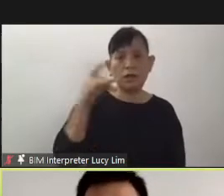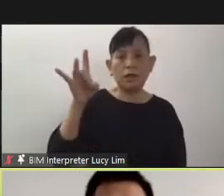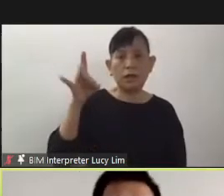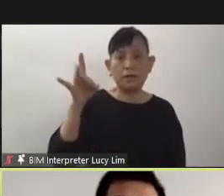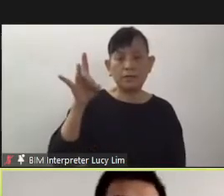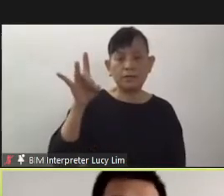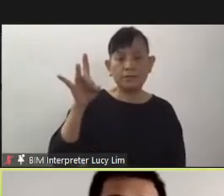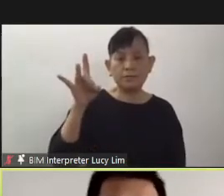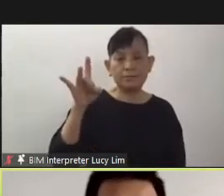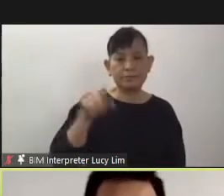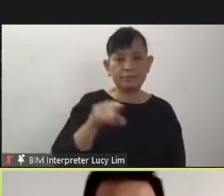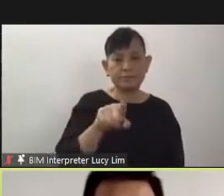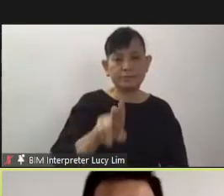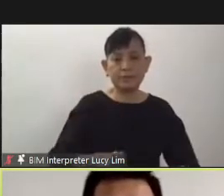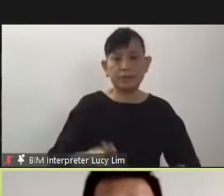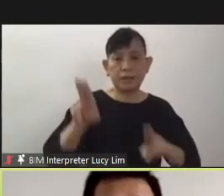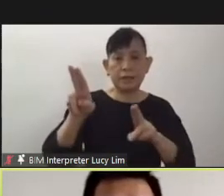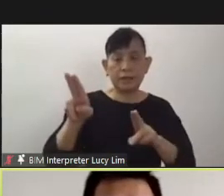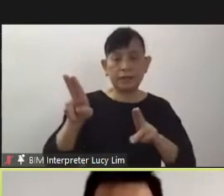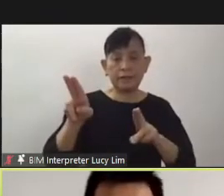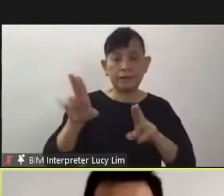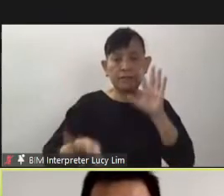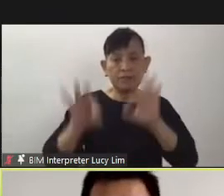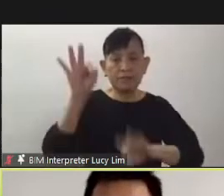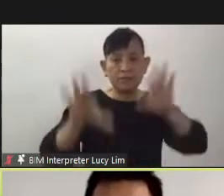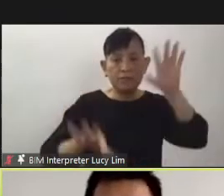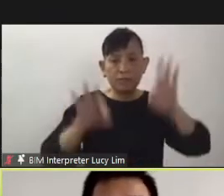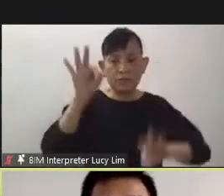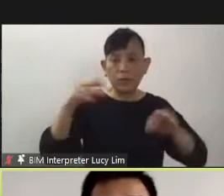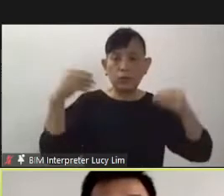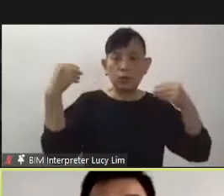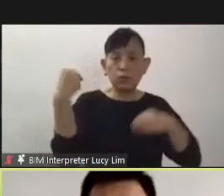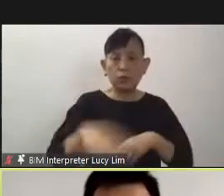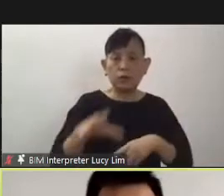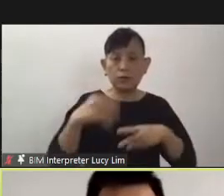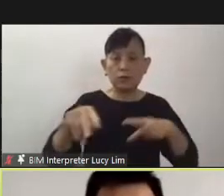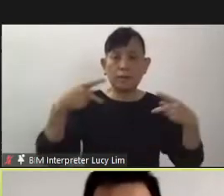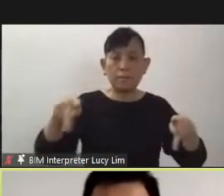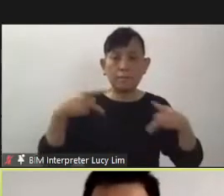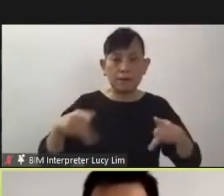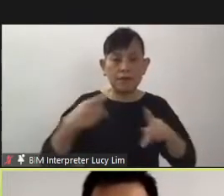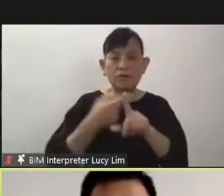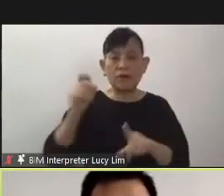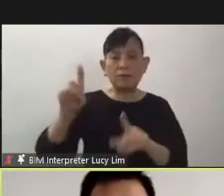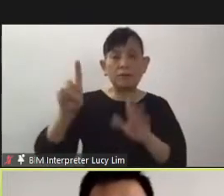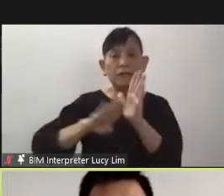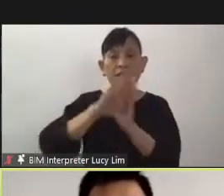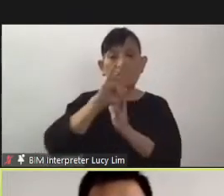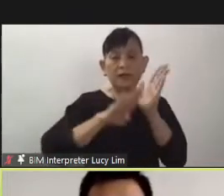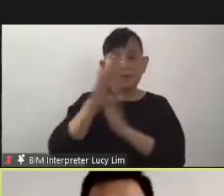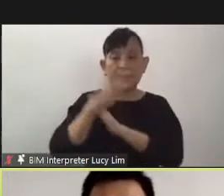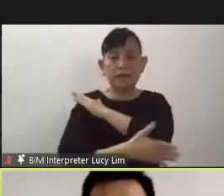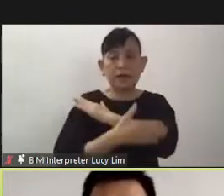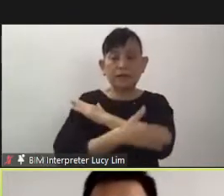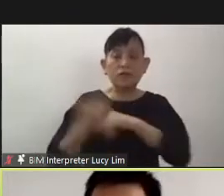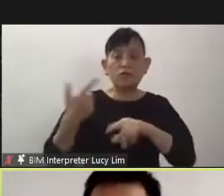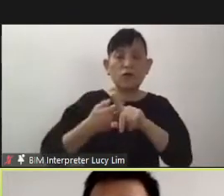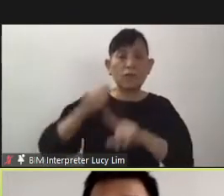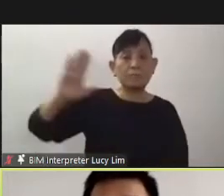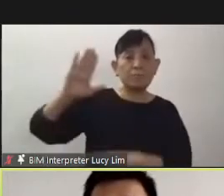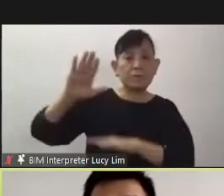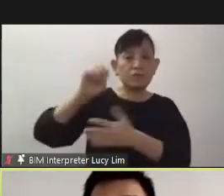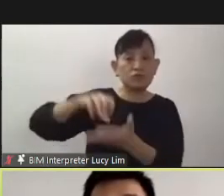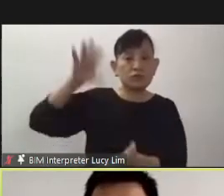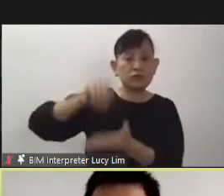2018, this is the updates from the field. We found a lot of plastic waste from many developed countries, all these high-income countries that who